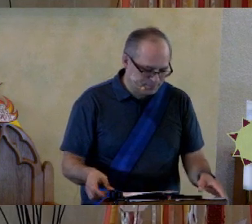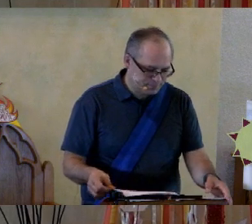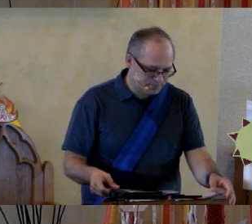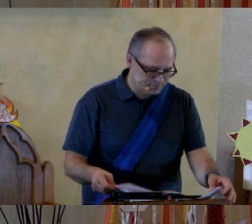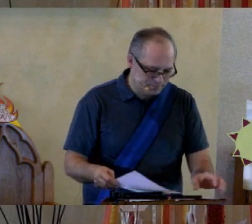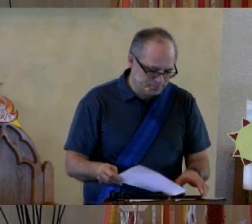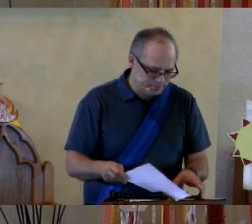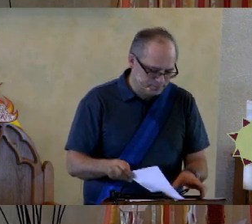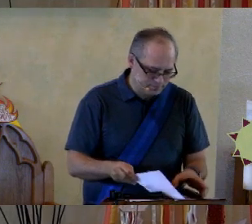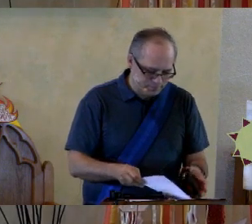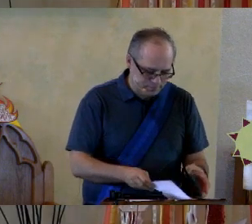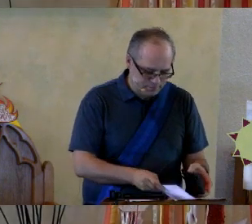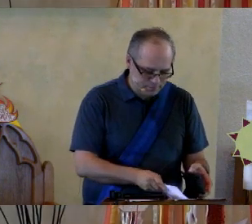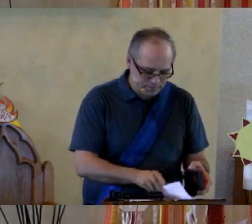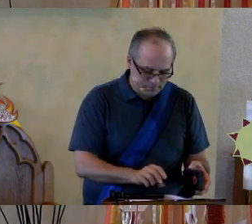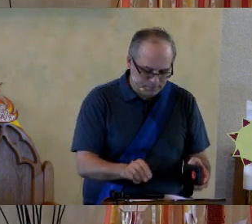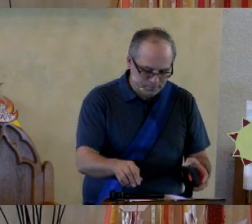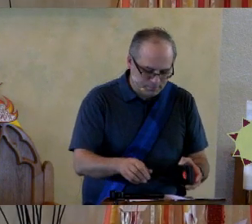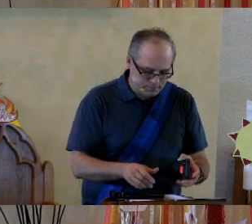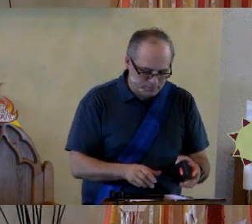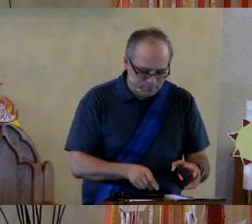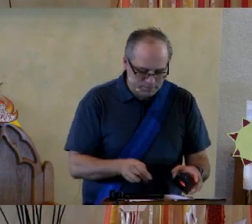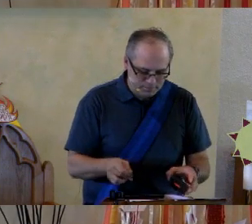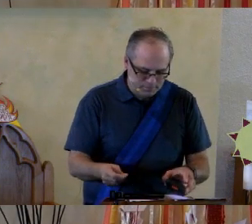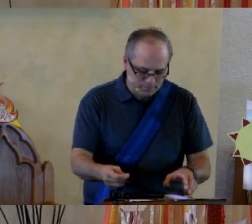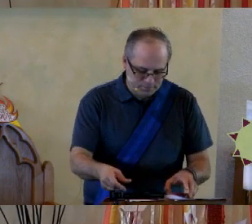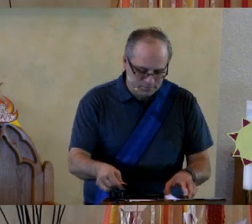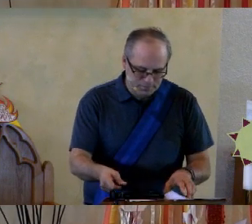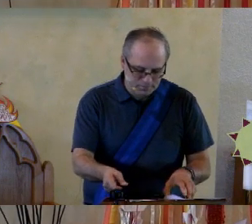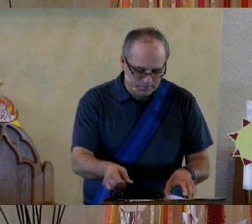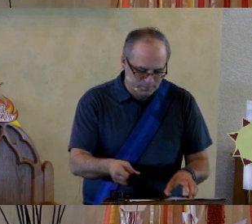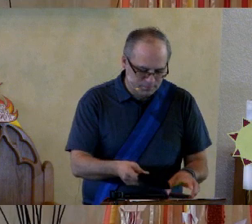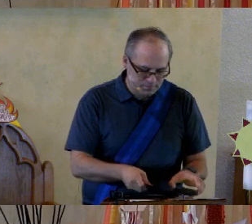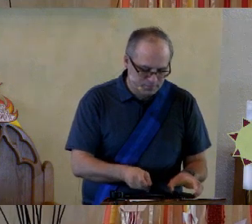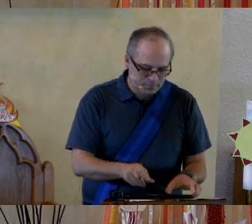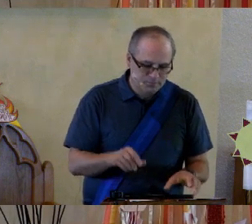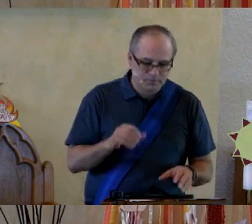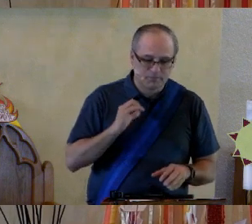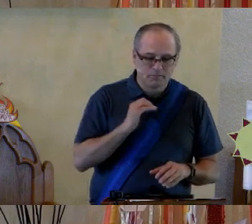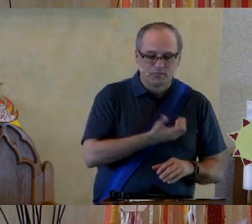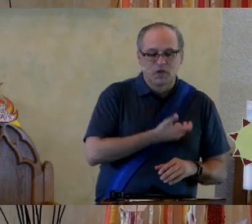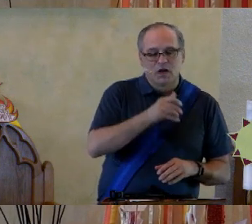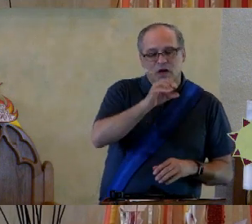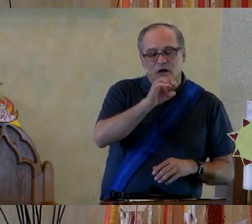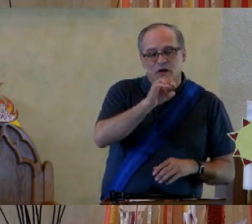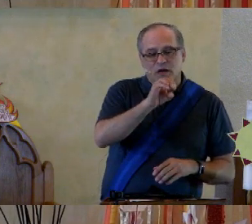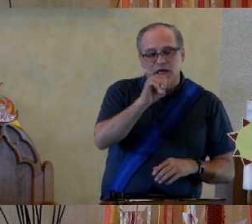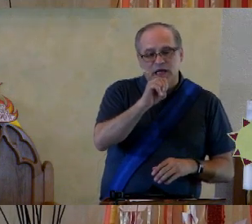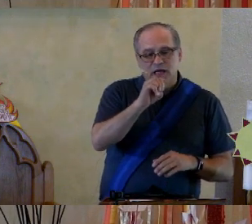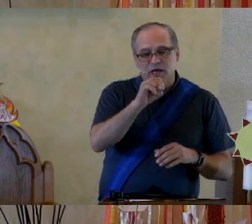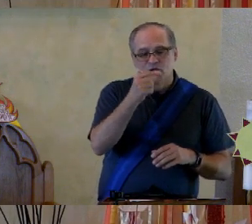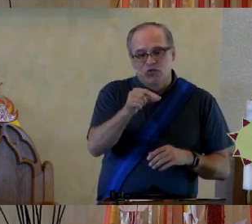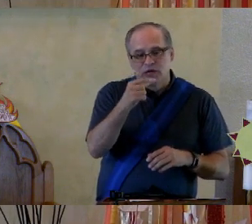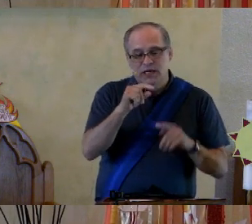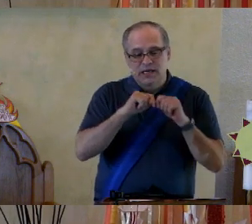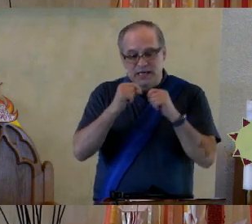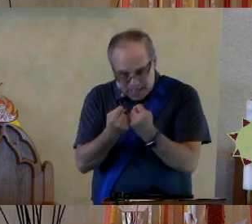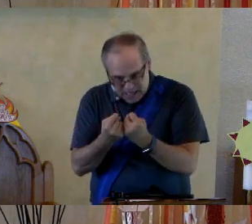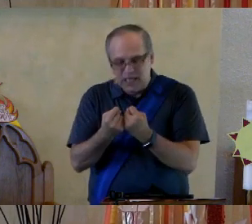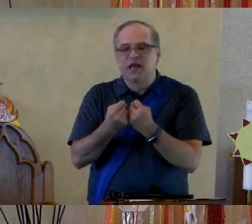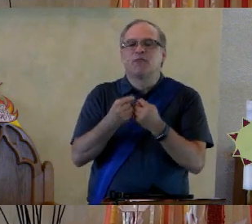Our green team is selling off the Equal Exchange Fair Trade tea, coffee, and chocolates that they have left. And